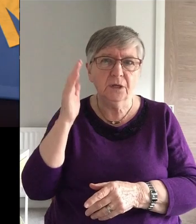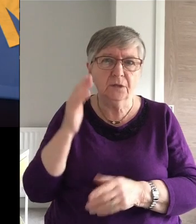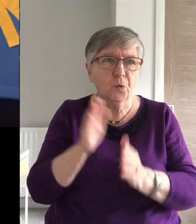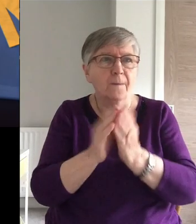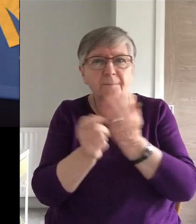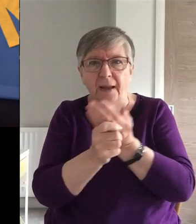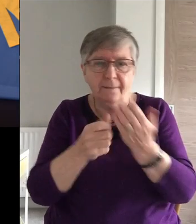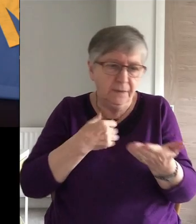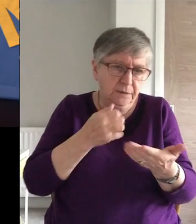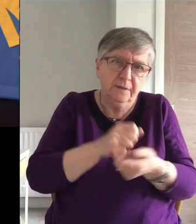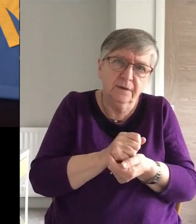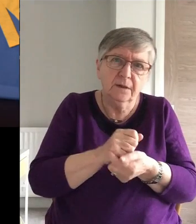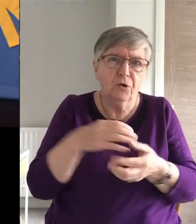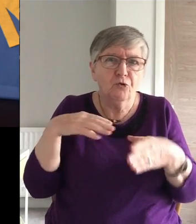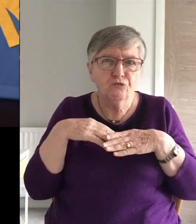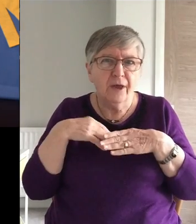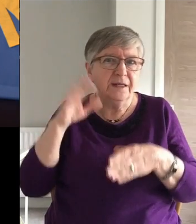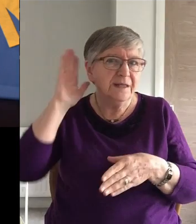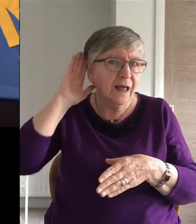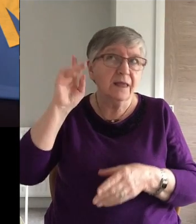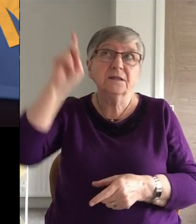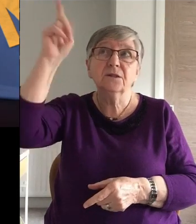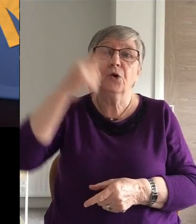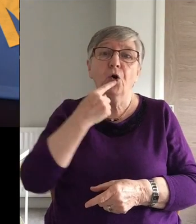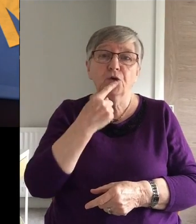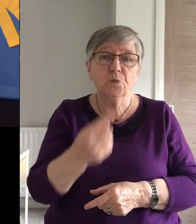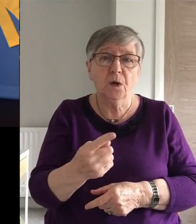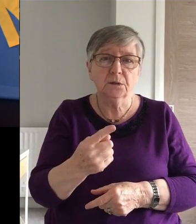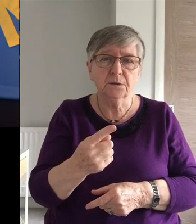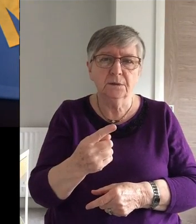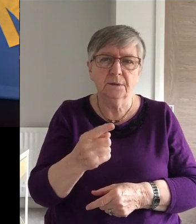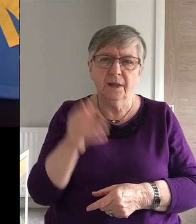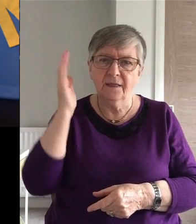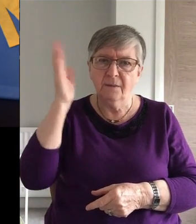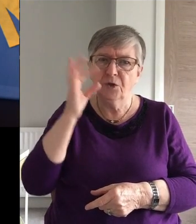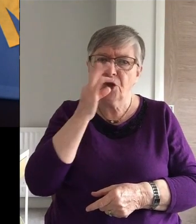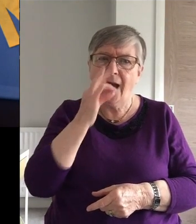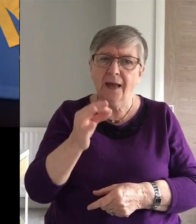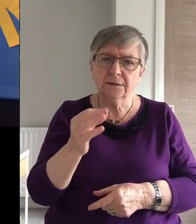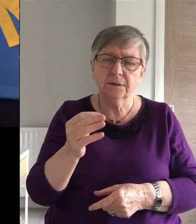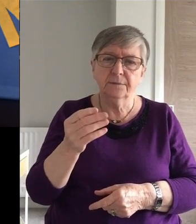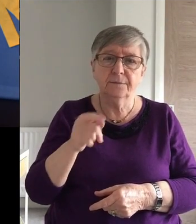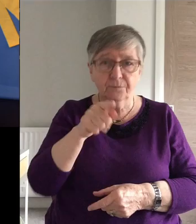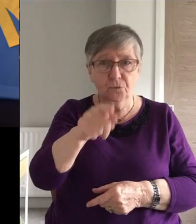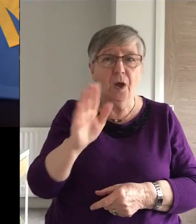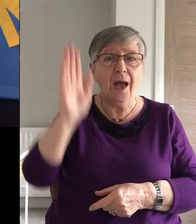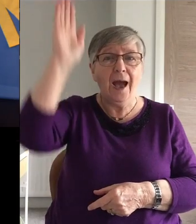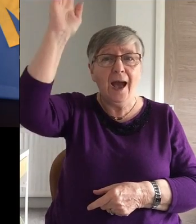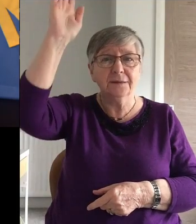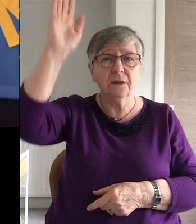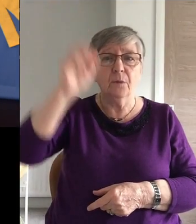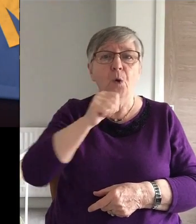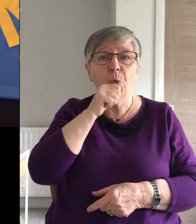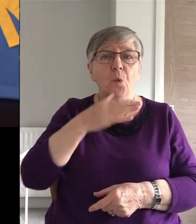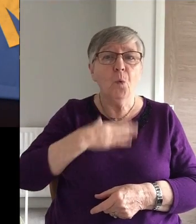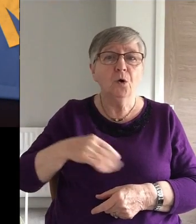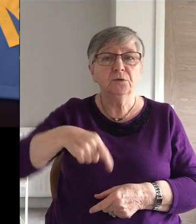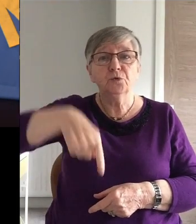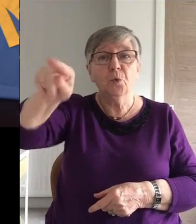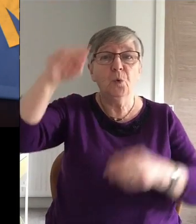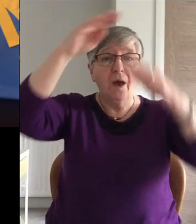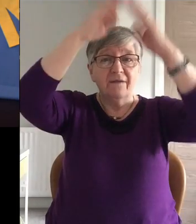their Bible was ready to hear God's word, he said to them, "Hands up, who wants to go to